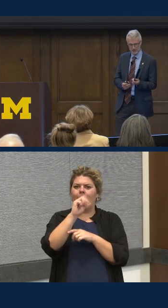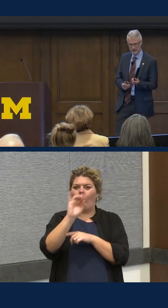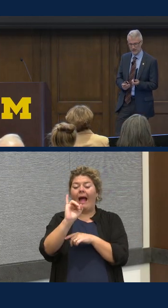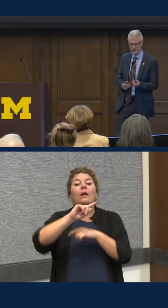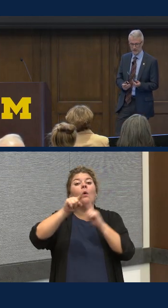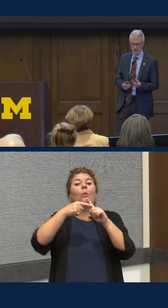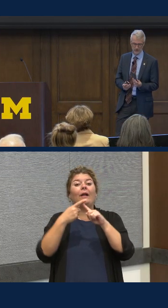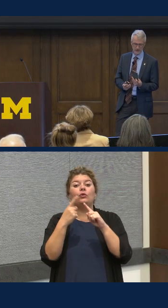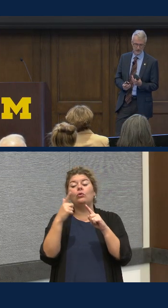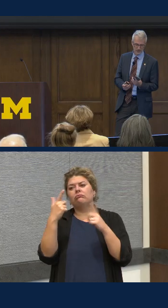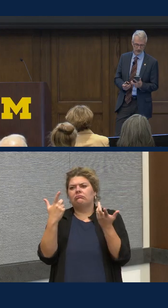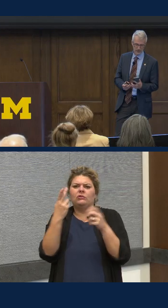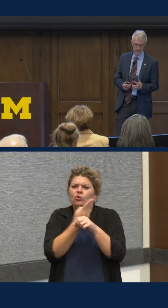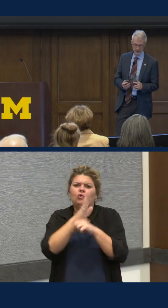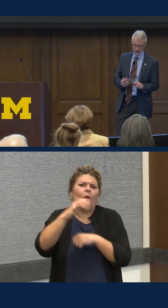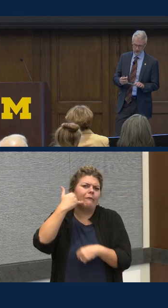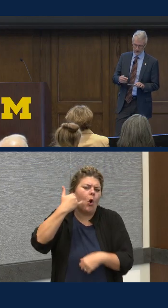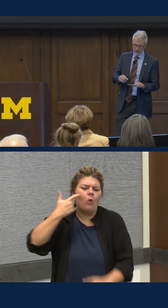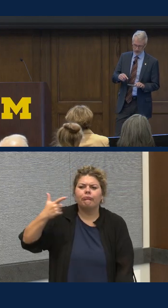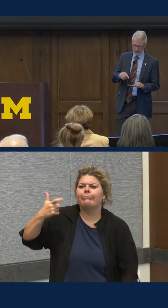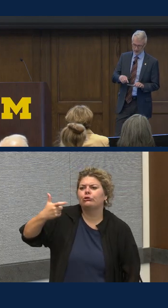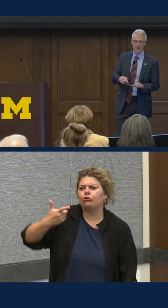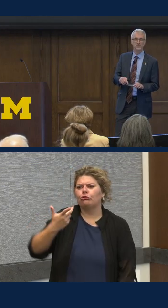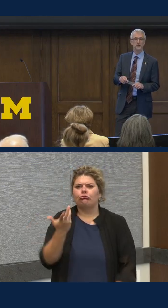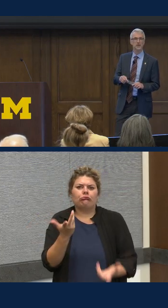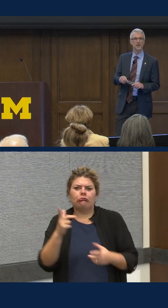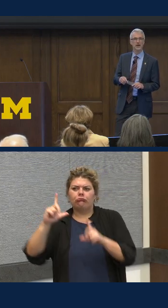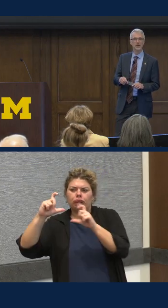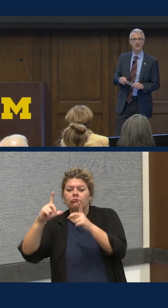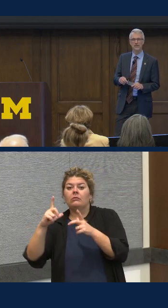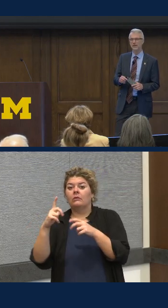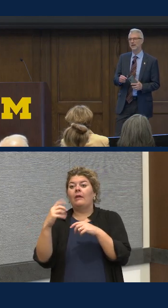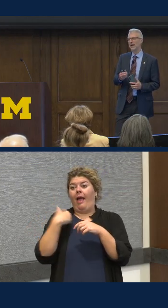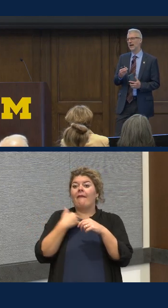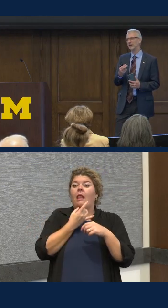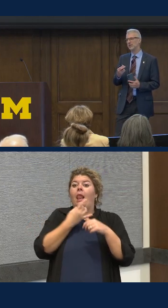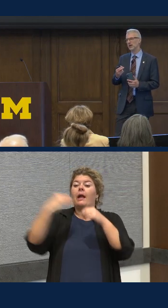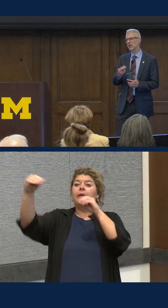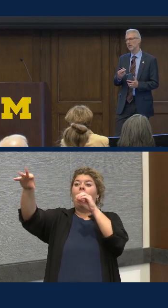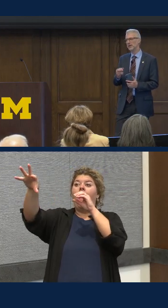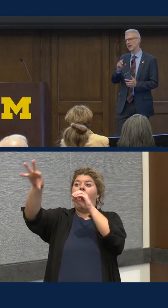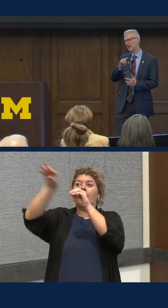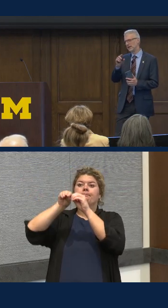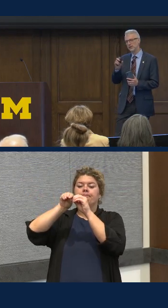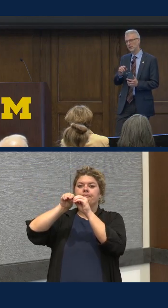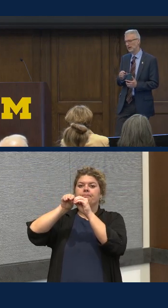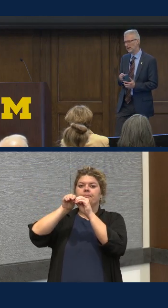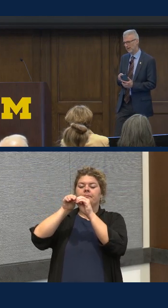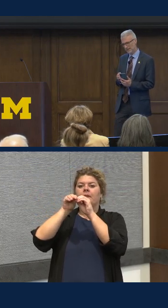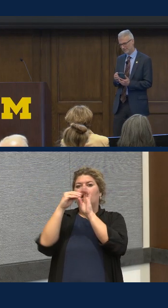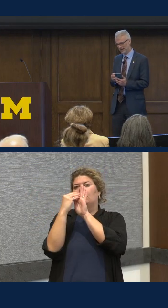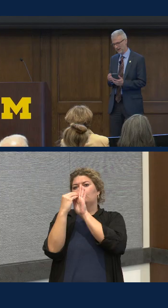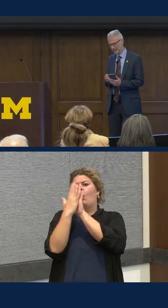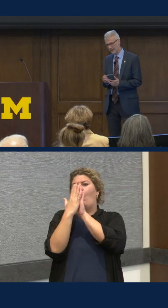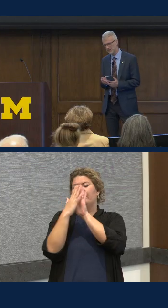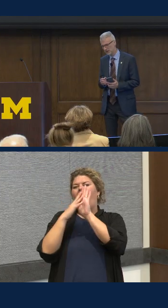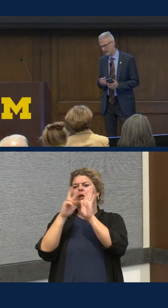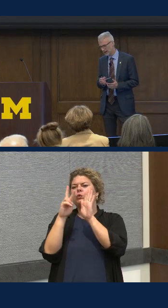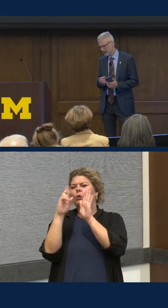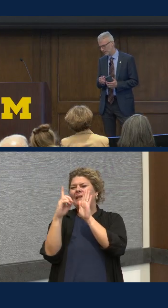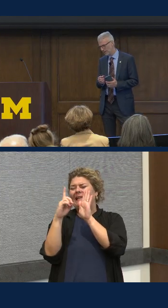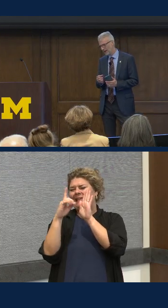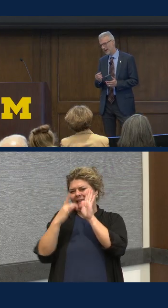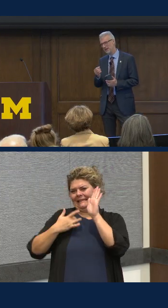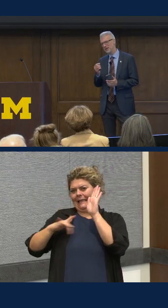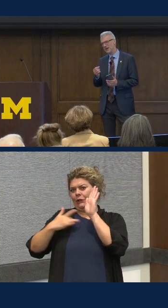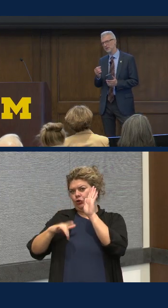picture with your cell phone or a digital camera, the light comes through the lens, and it's recorded on a 2D sensor